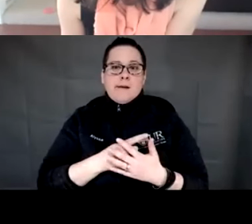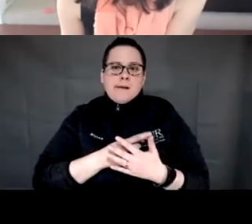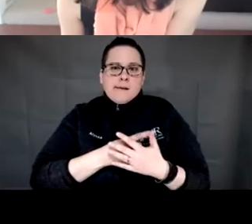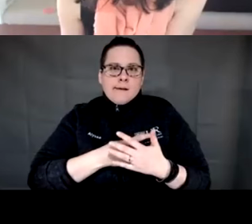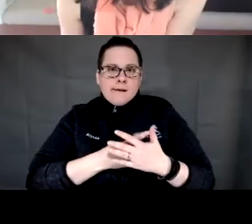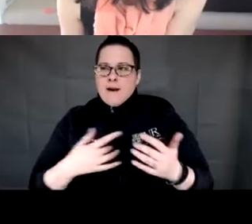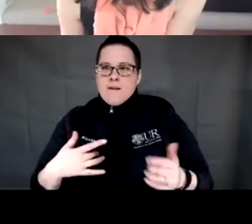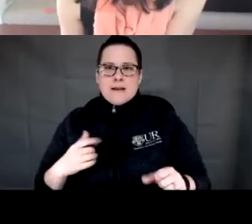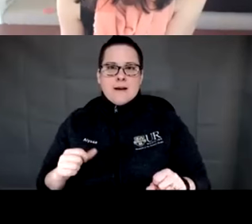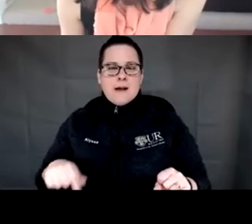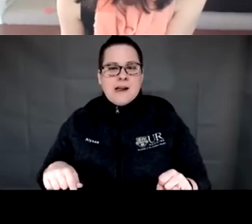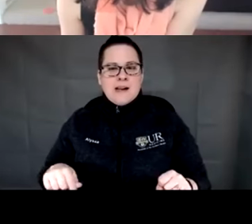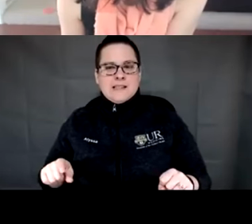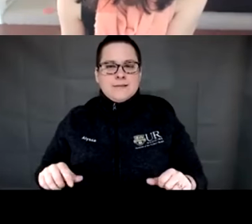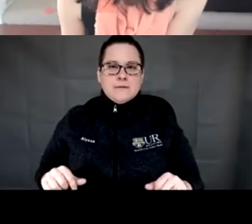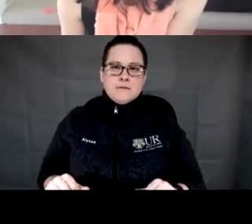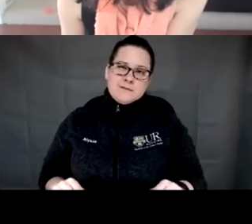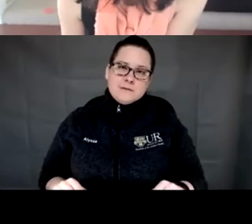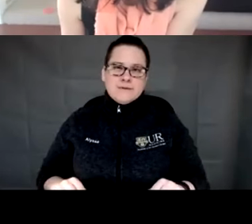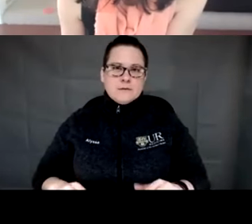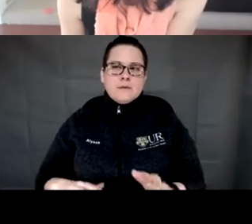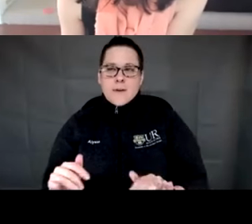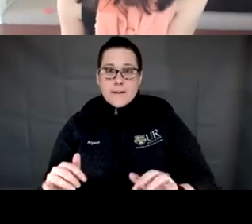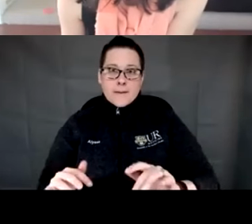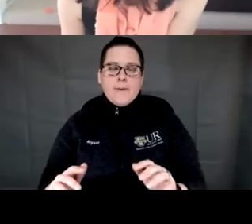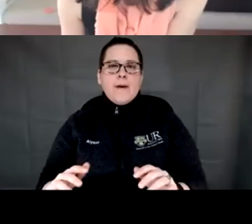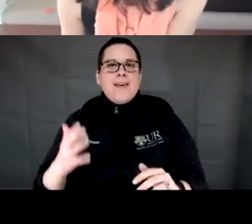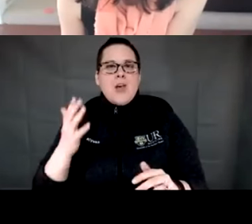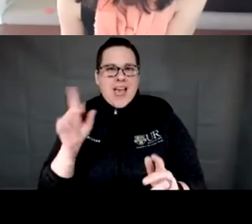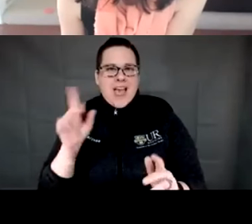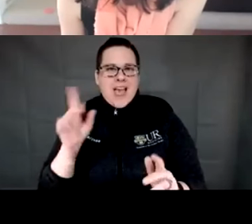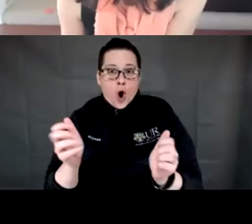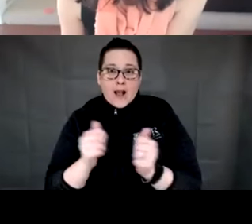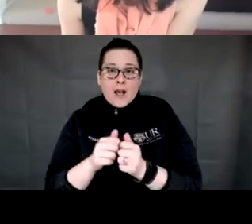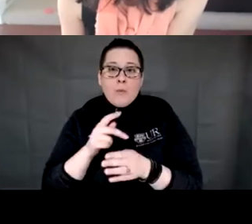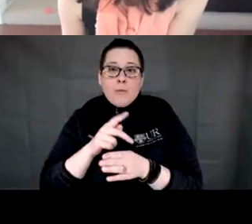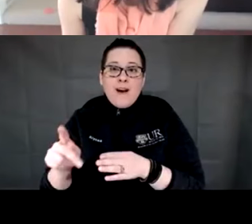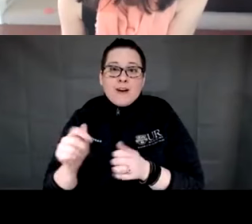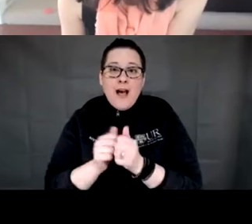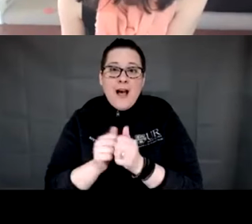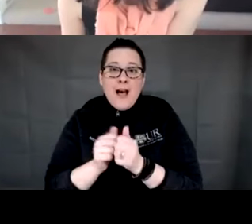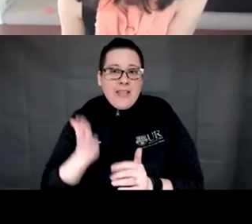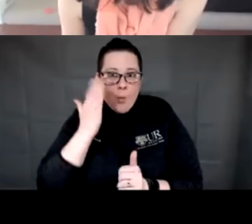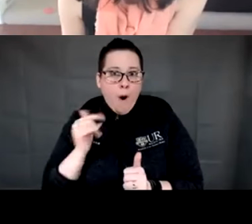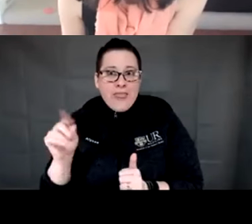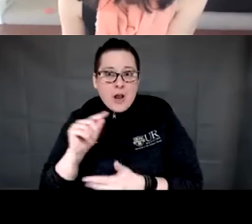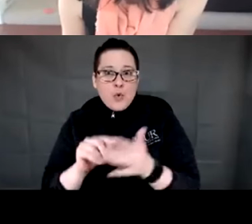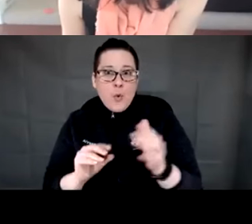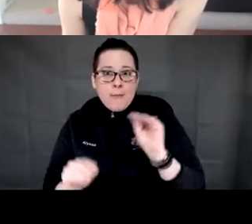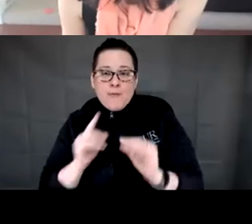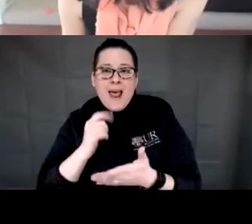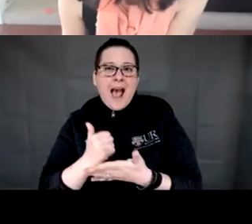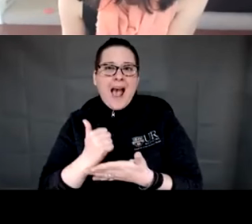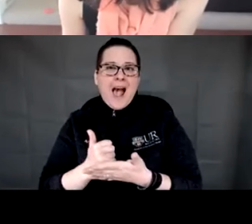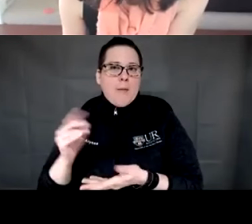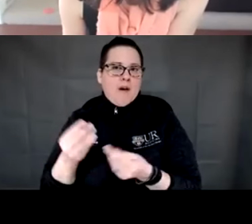yourself twitch a little and your legs sort of twitch. And even in talking to professional athletes, like some of the reasons they do those movements is sort of help with the